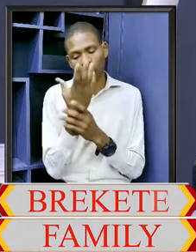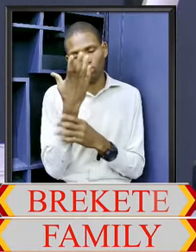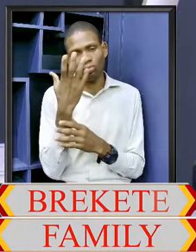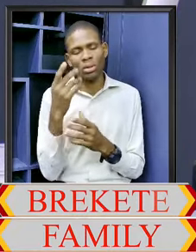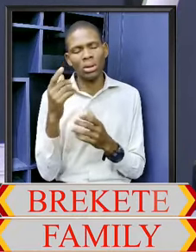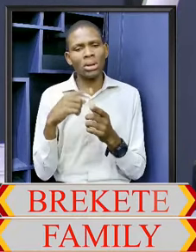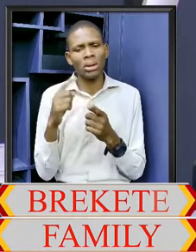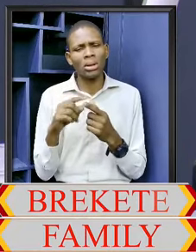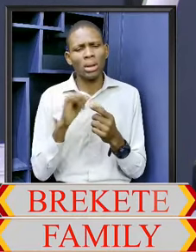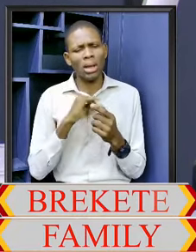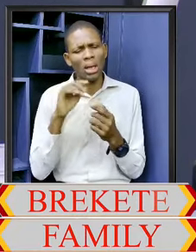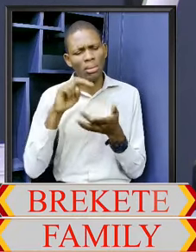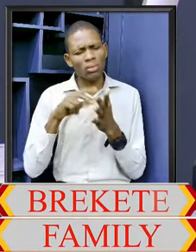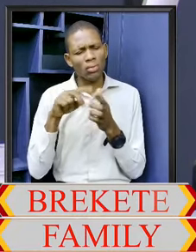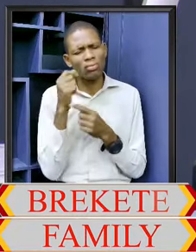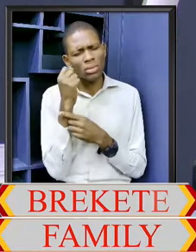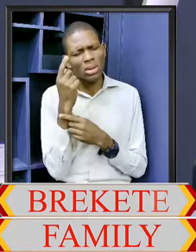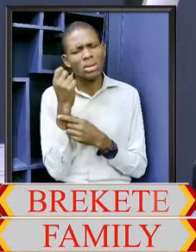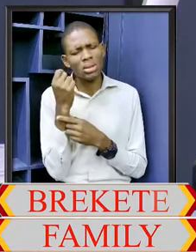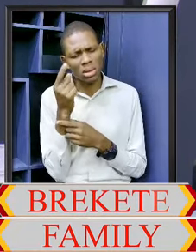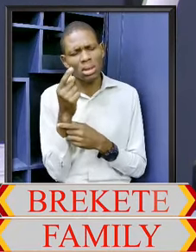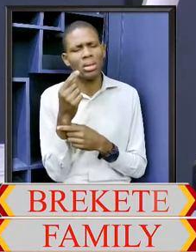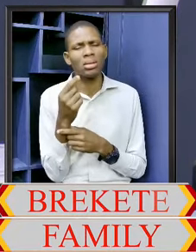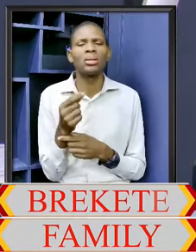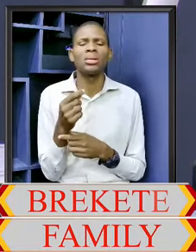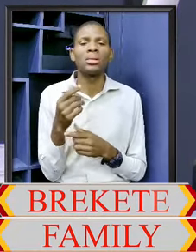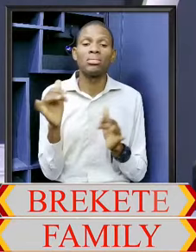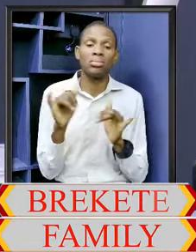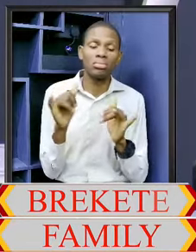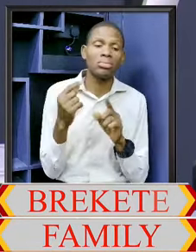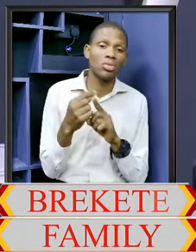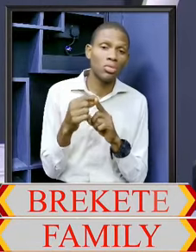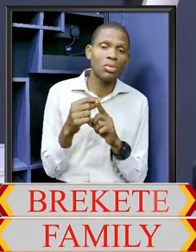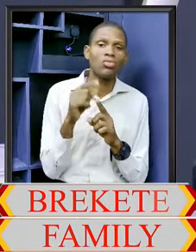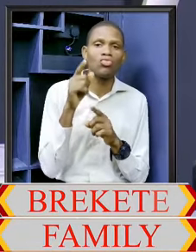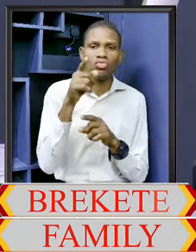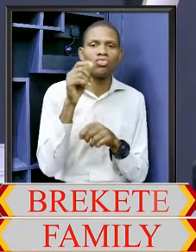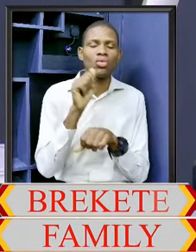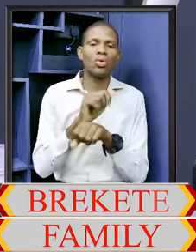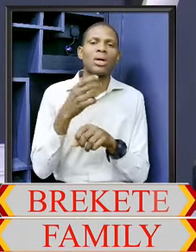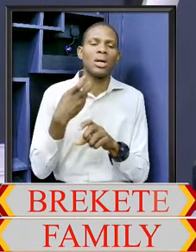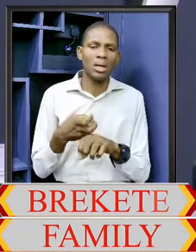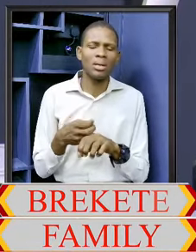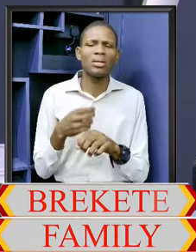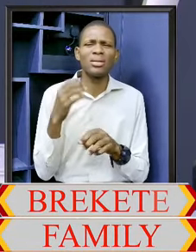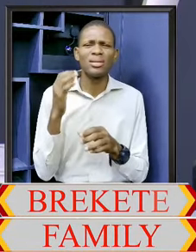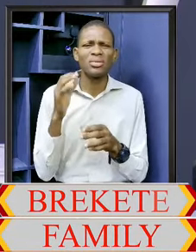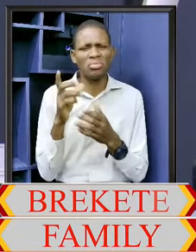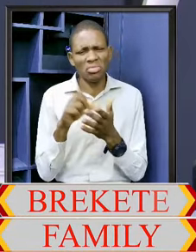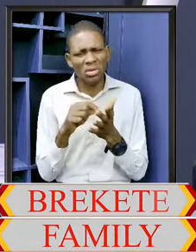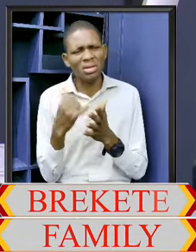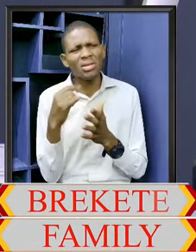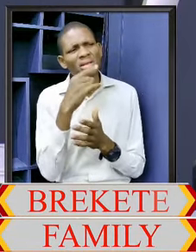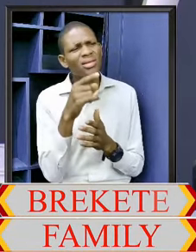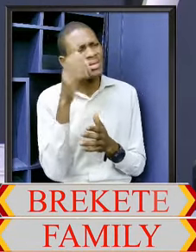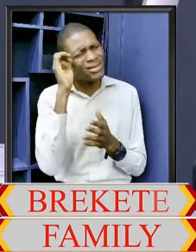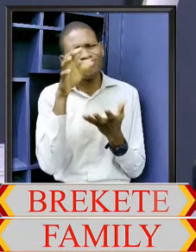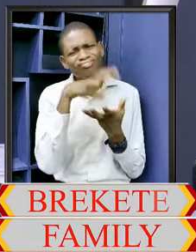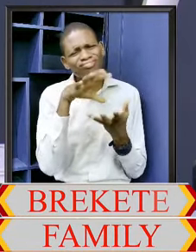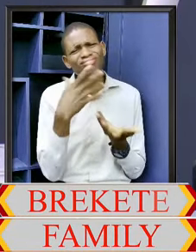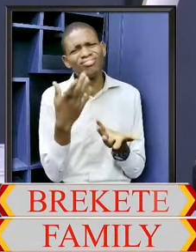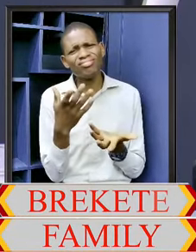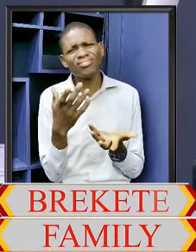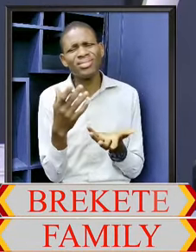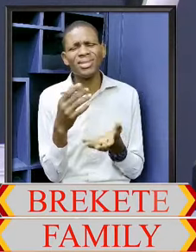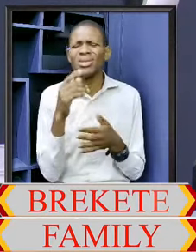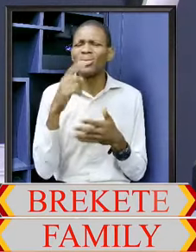to connect with them. The same work hard. They get the time where we say when then they tell me, are they confused? What exactly